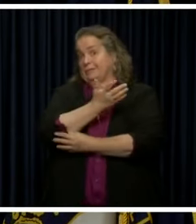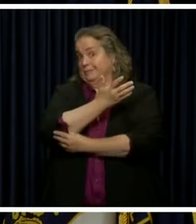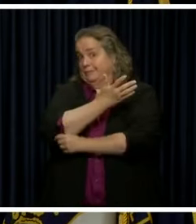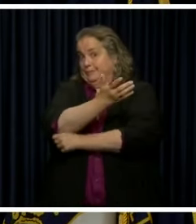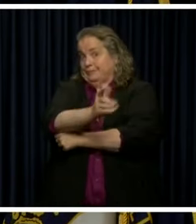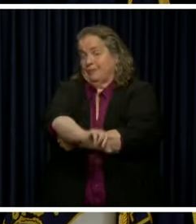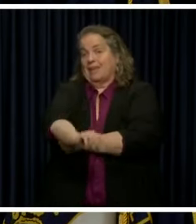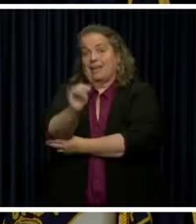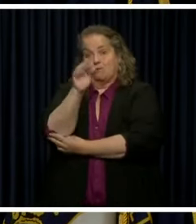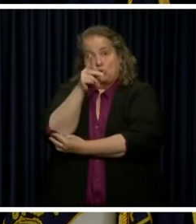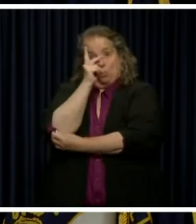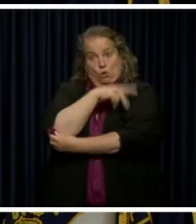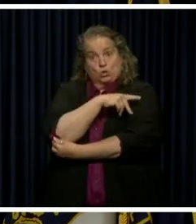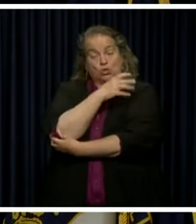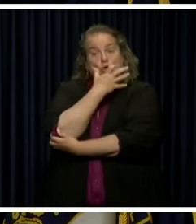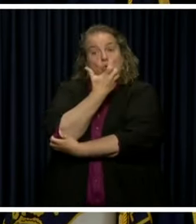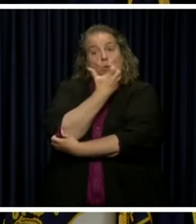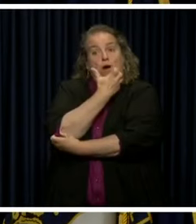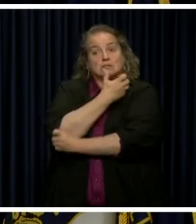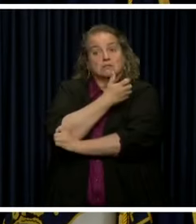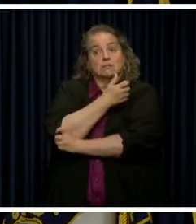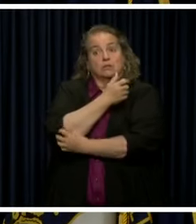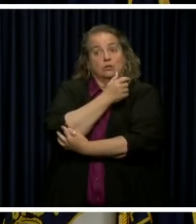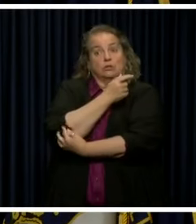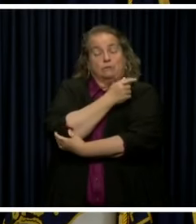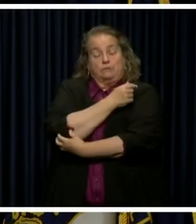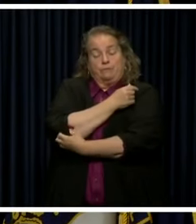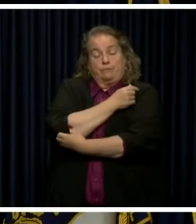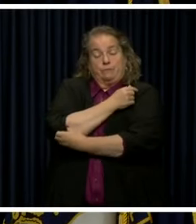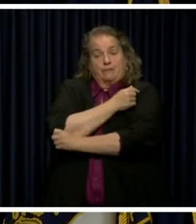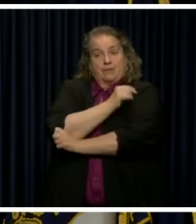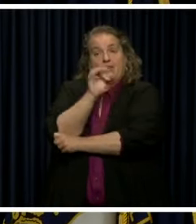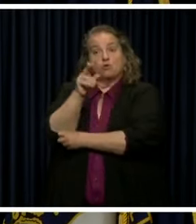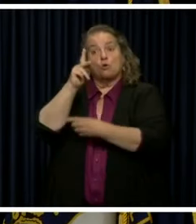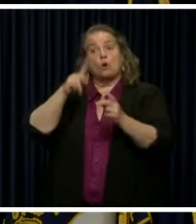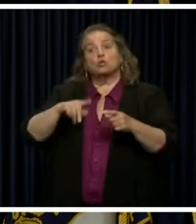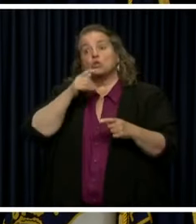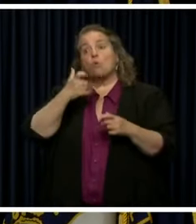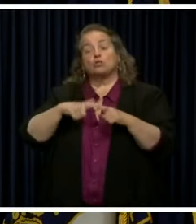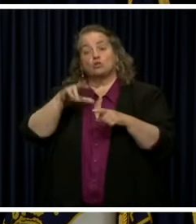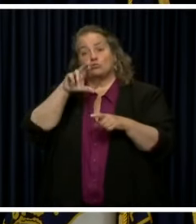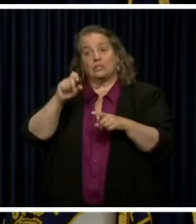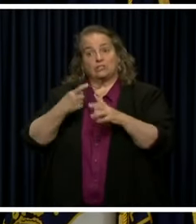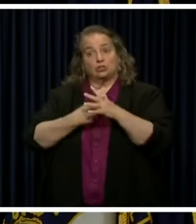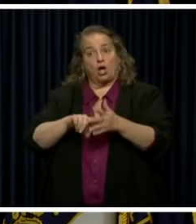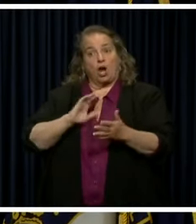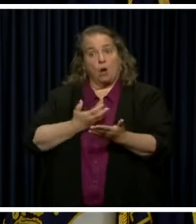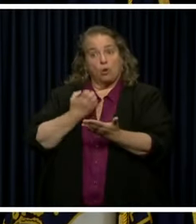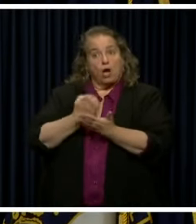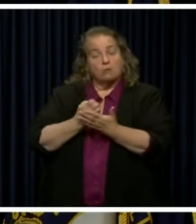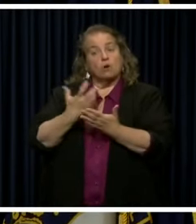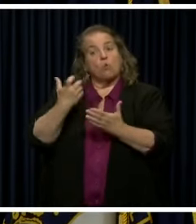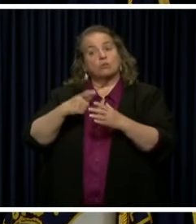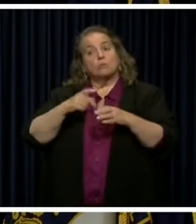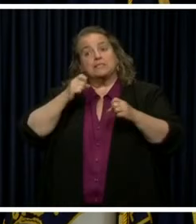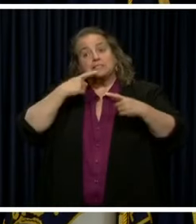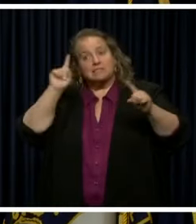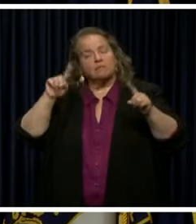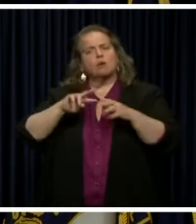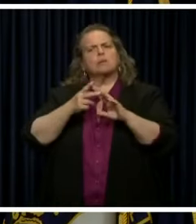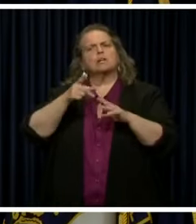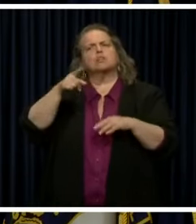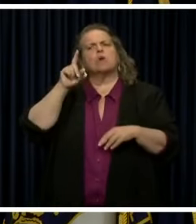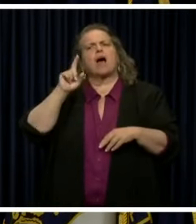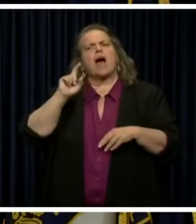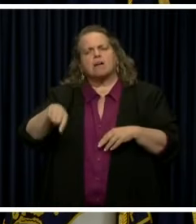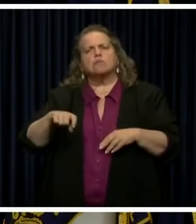that want to restart our economy and want it to be successful, that want us to climb out of what we're in, it means we've